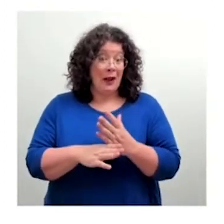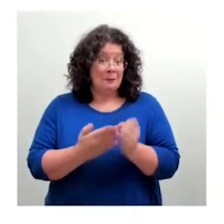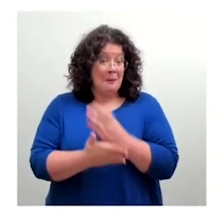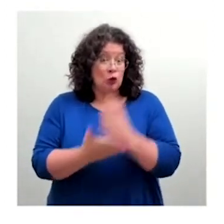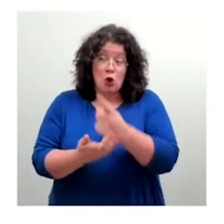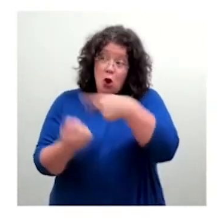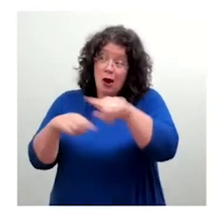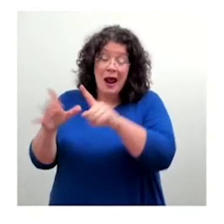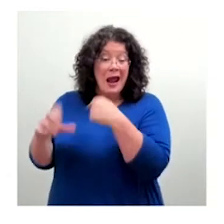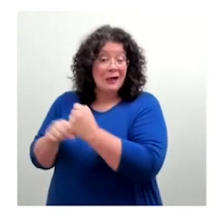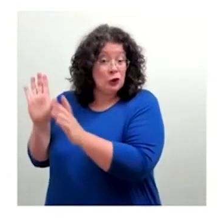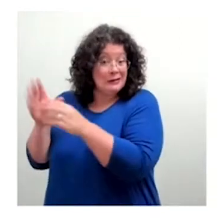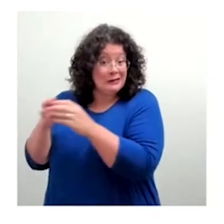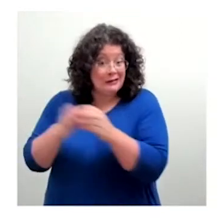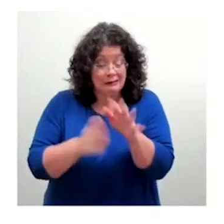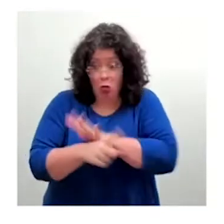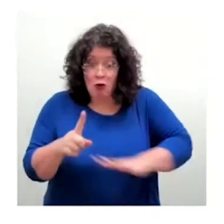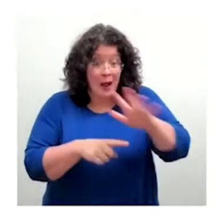bit more, so I'll stop there, and thank you.